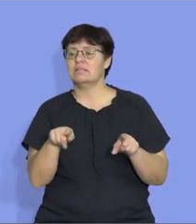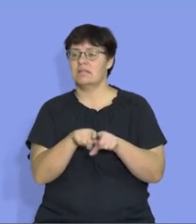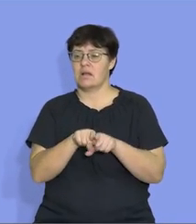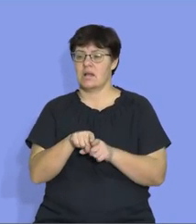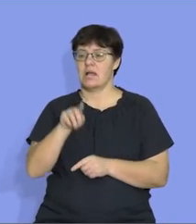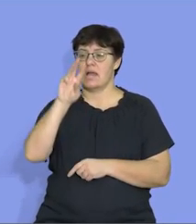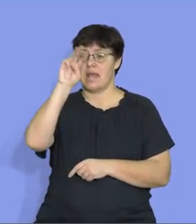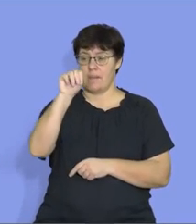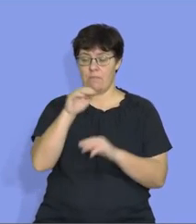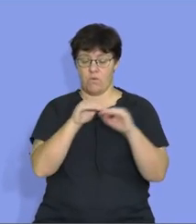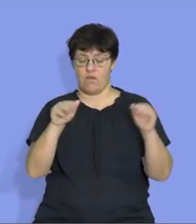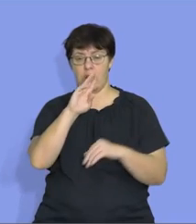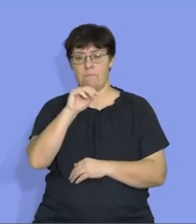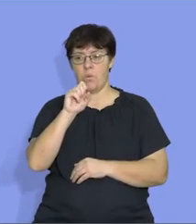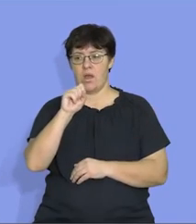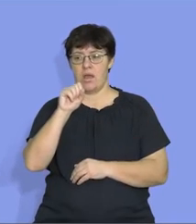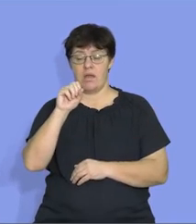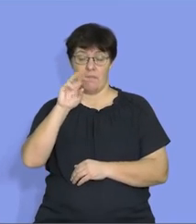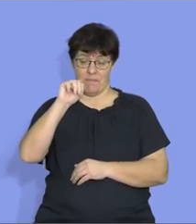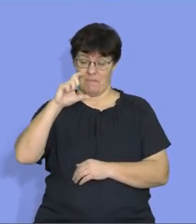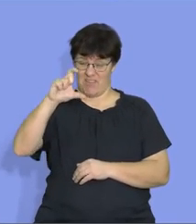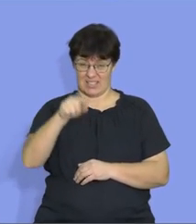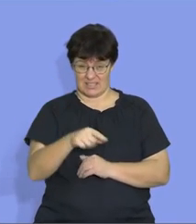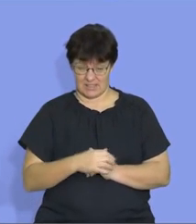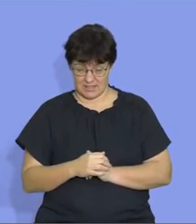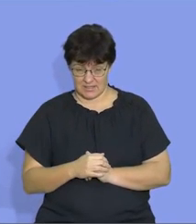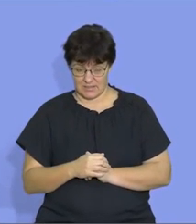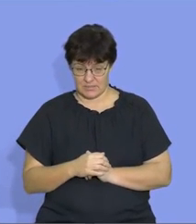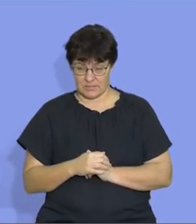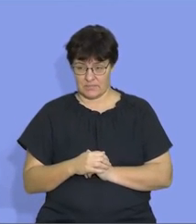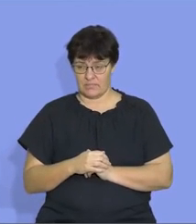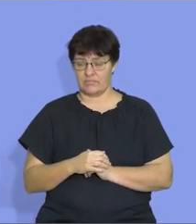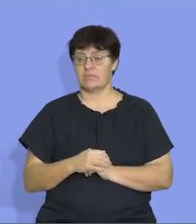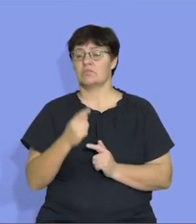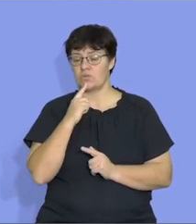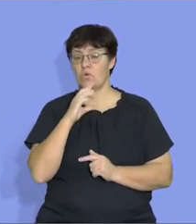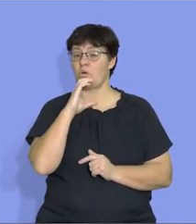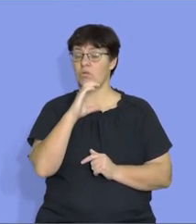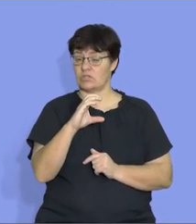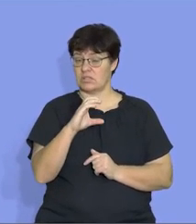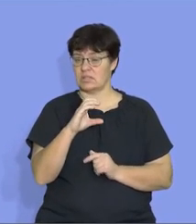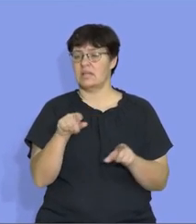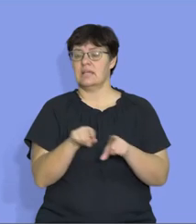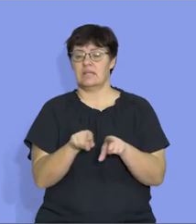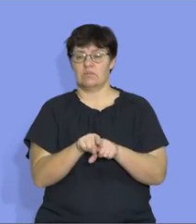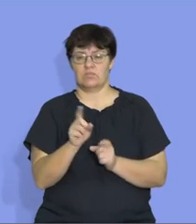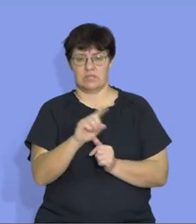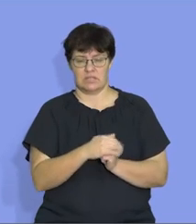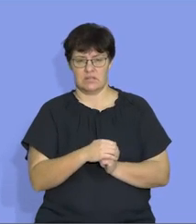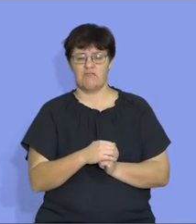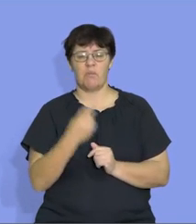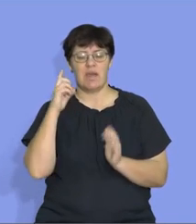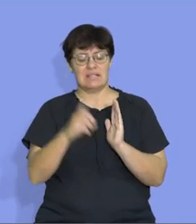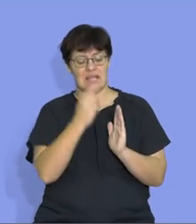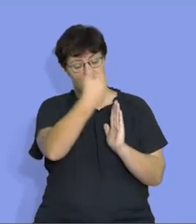mass over molar mass. So as a result, we can safely say concentration is equal to, this is from the data